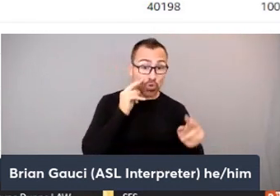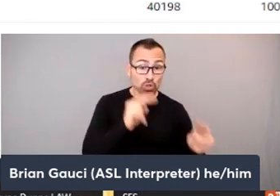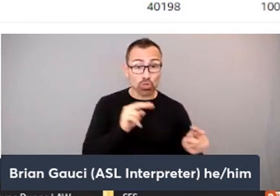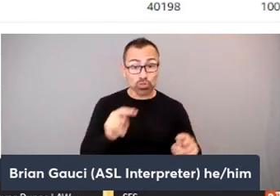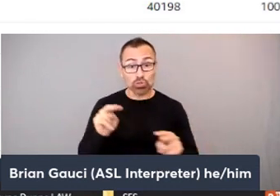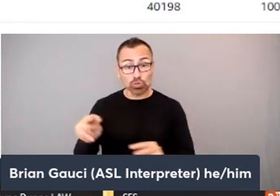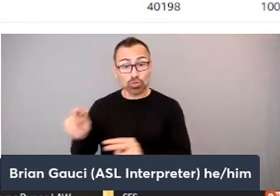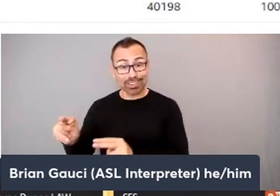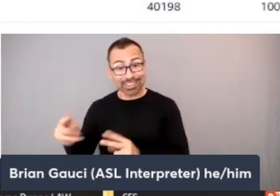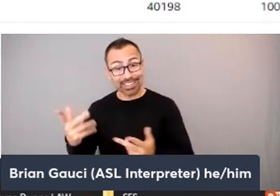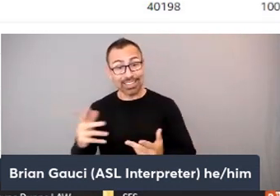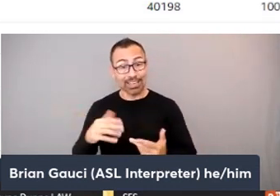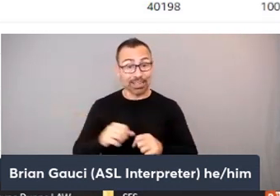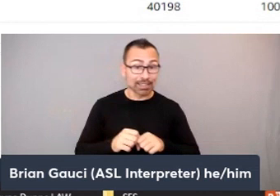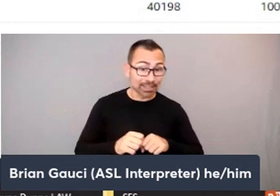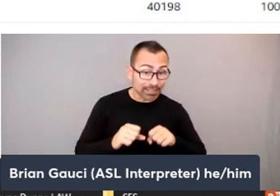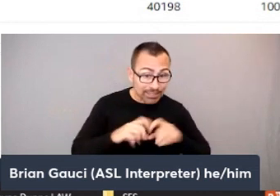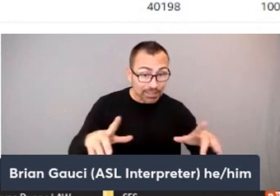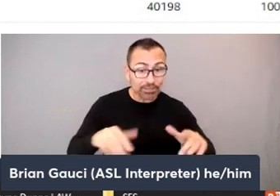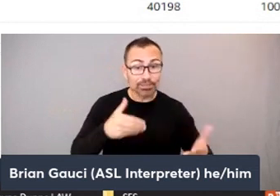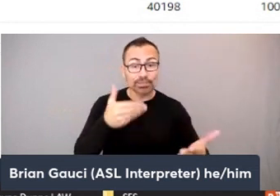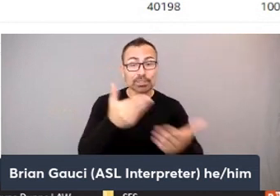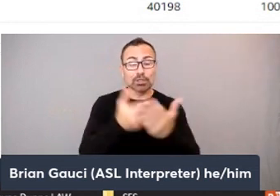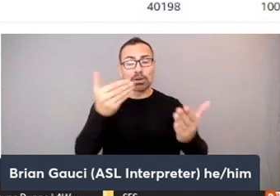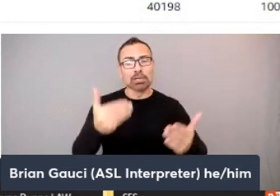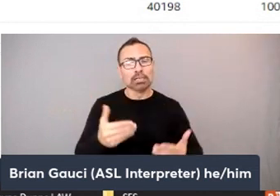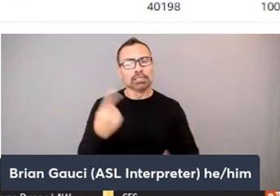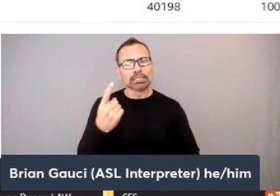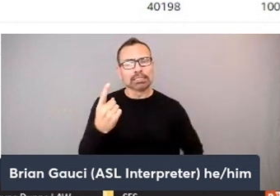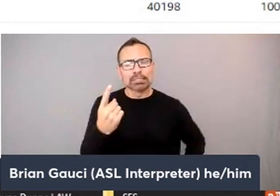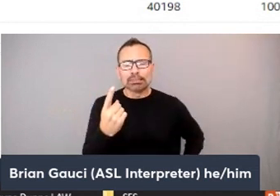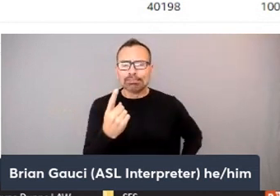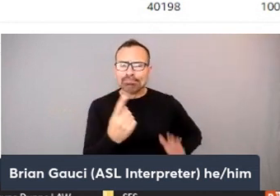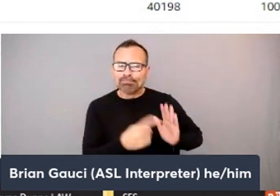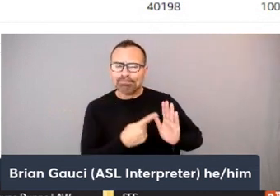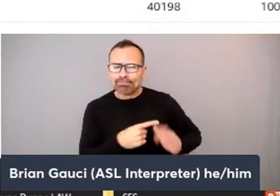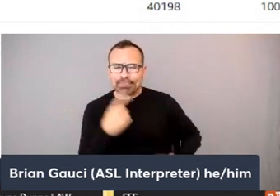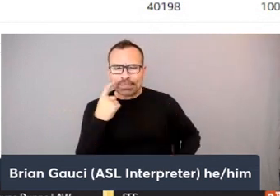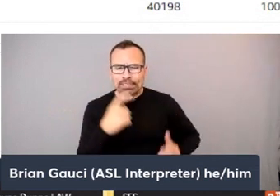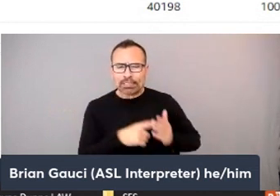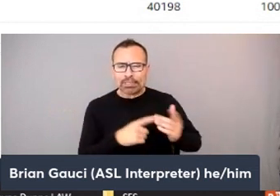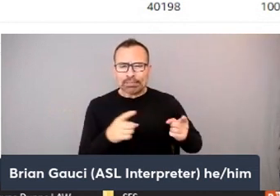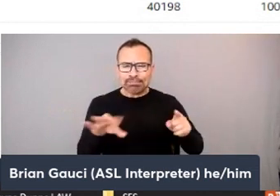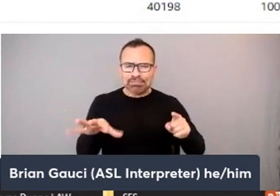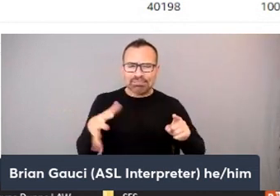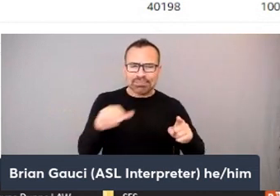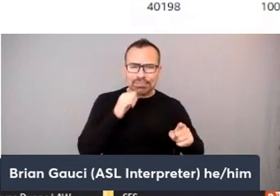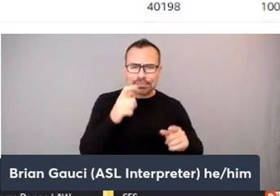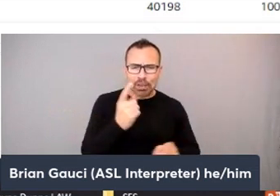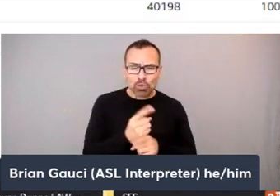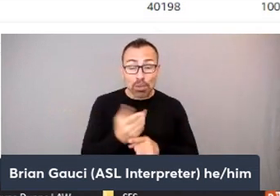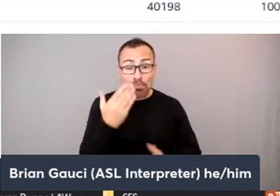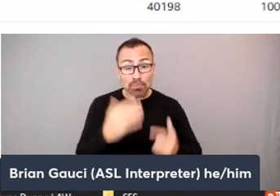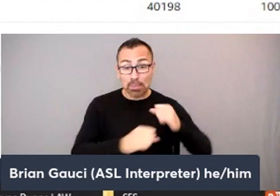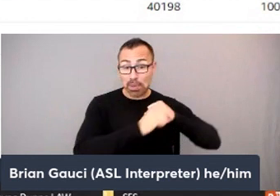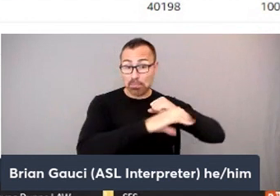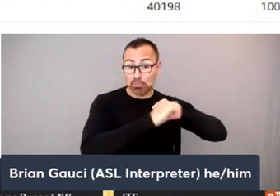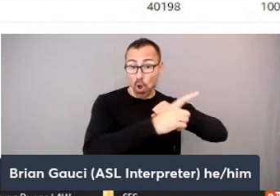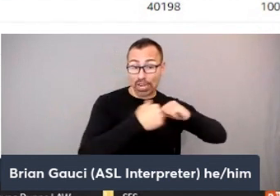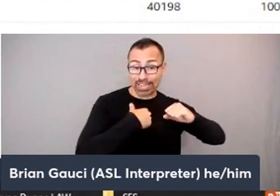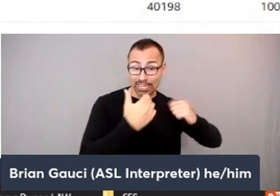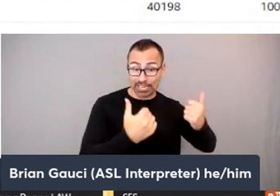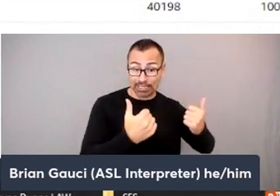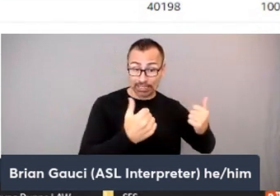rates. May not look quite right, but not really awful either. You break them apart, you see, hey, marketing may be having some challenges, but our